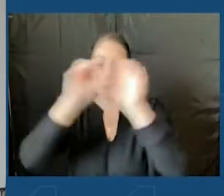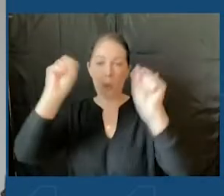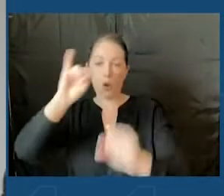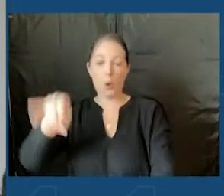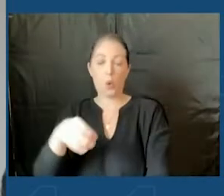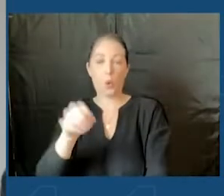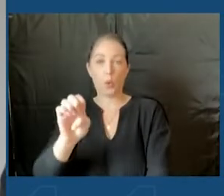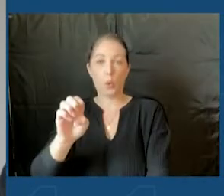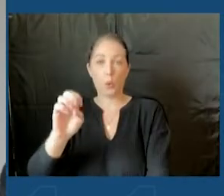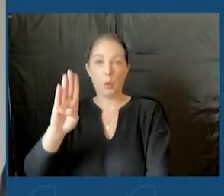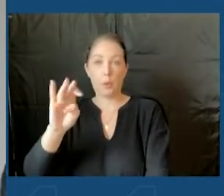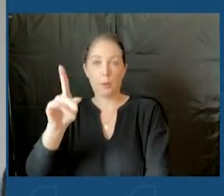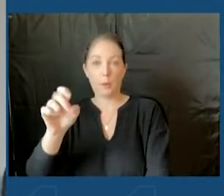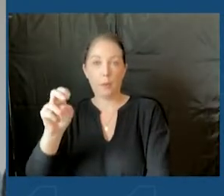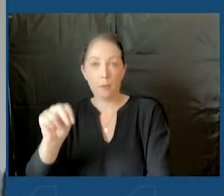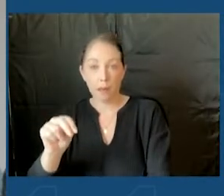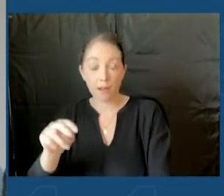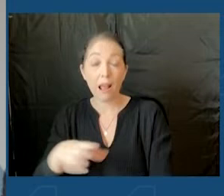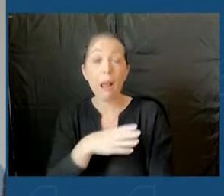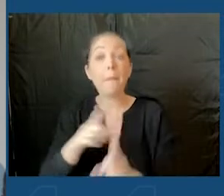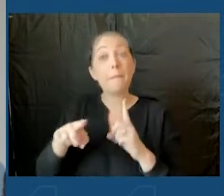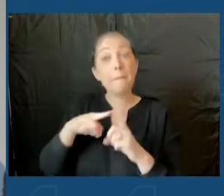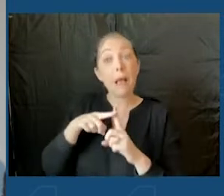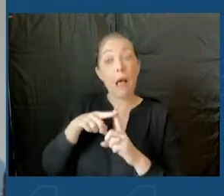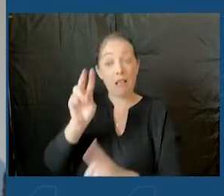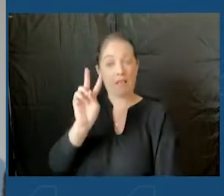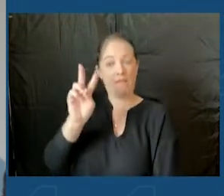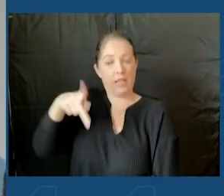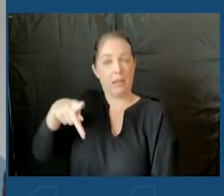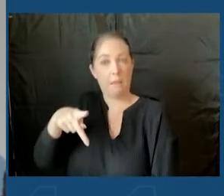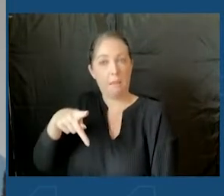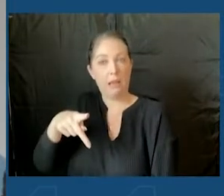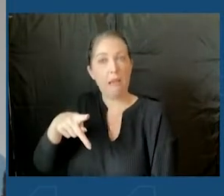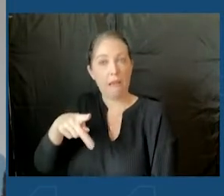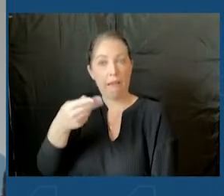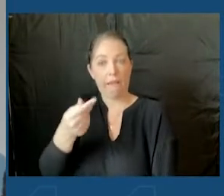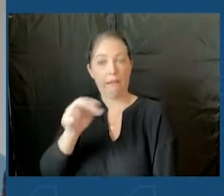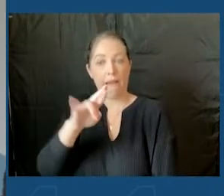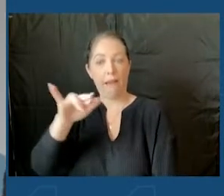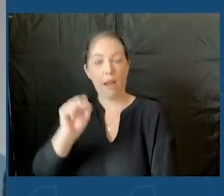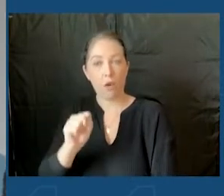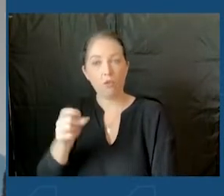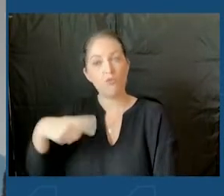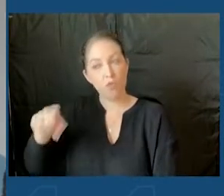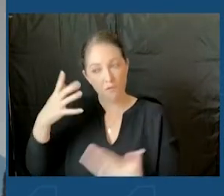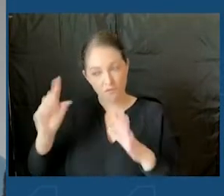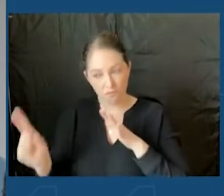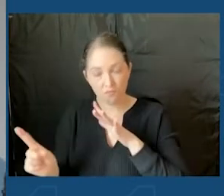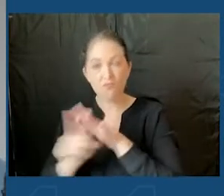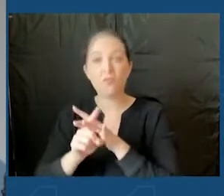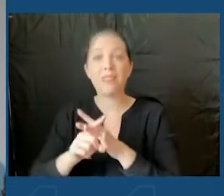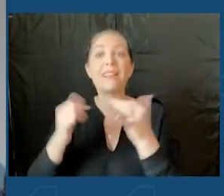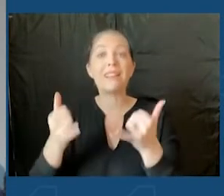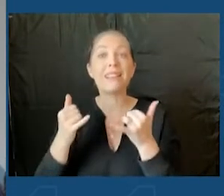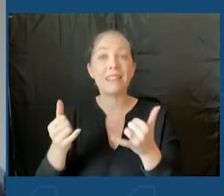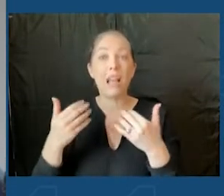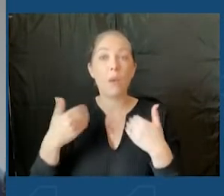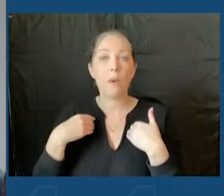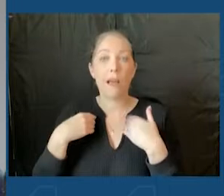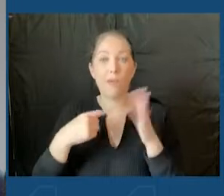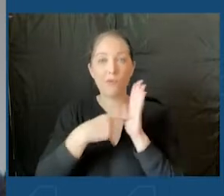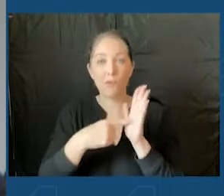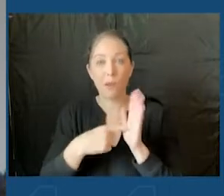Vice President Kamala Harris came here. They showed up. And today we have a representative from the White House, Dr. Q English,